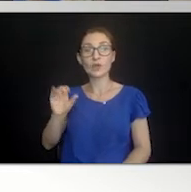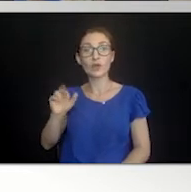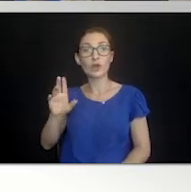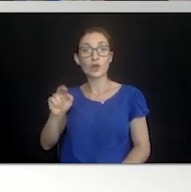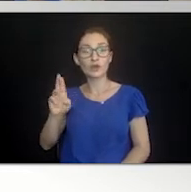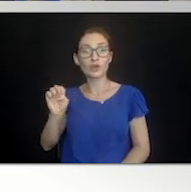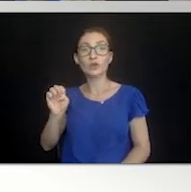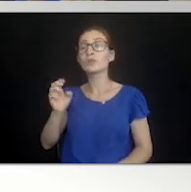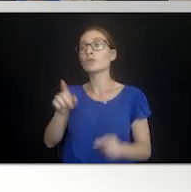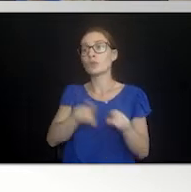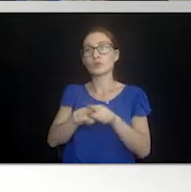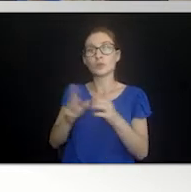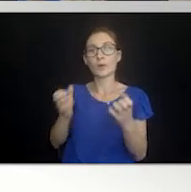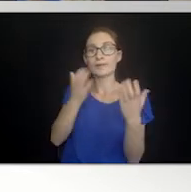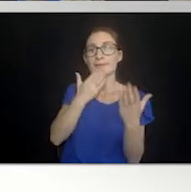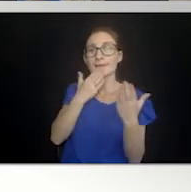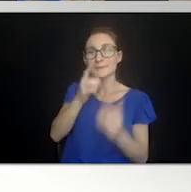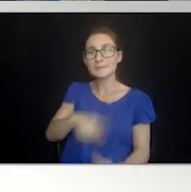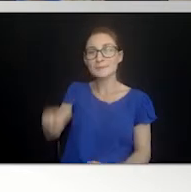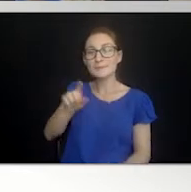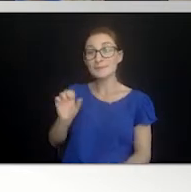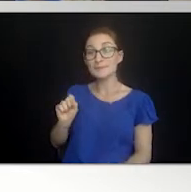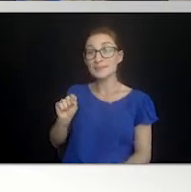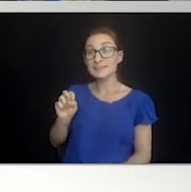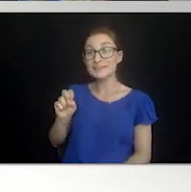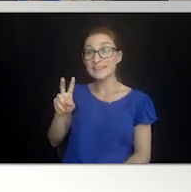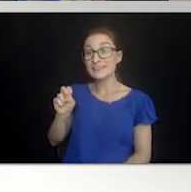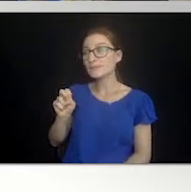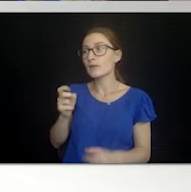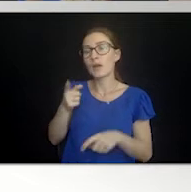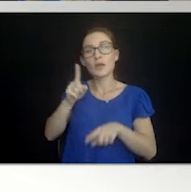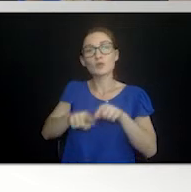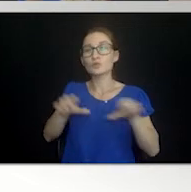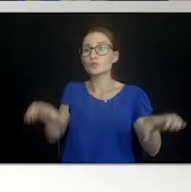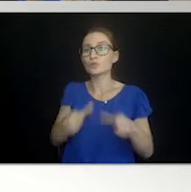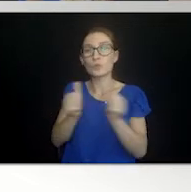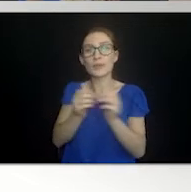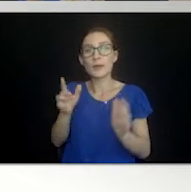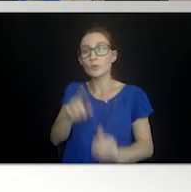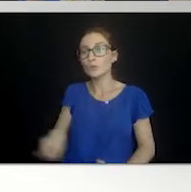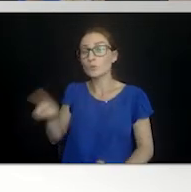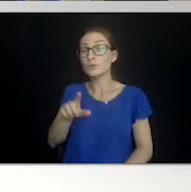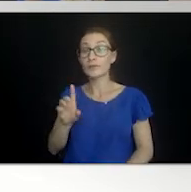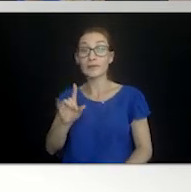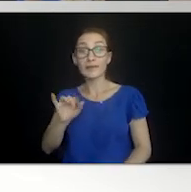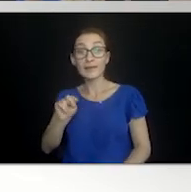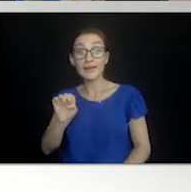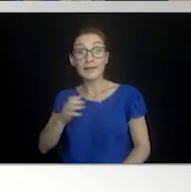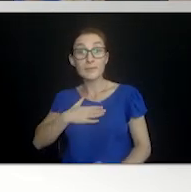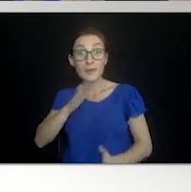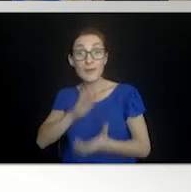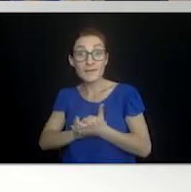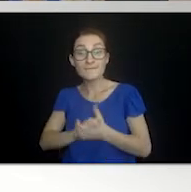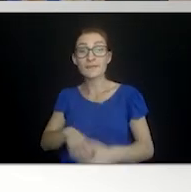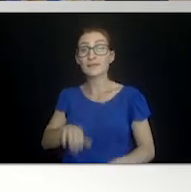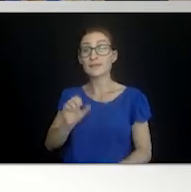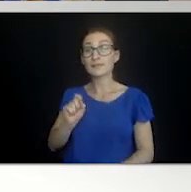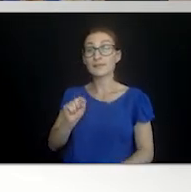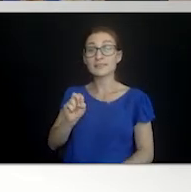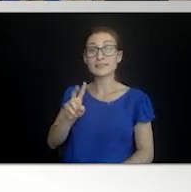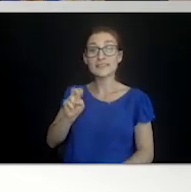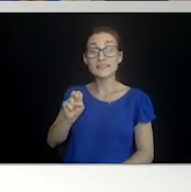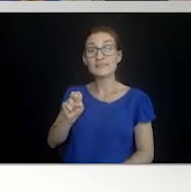I do, I want to thank everybody on my team. Steve, I couldn't do this without everybody. My wife, Diane, Steve